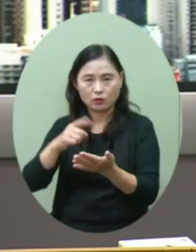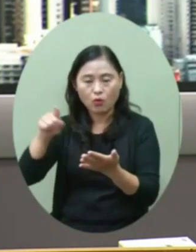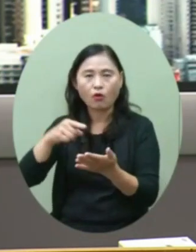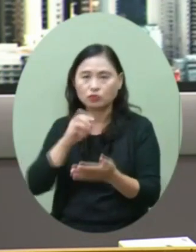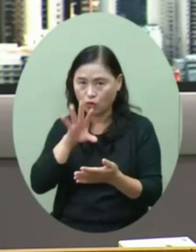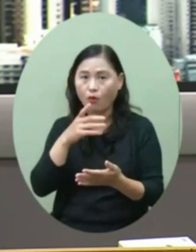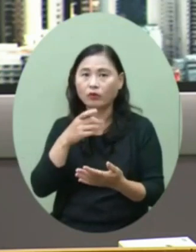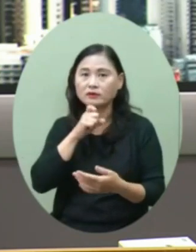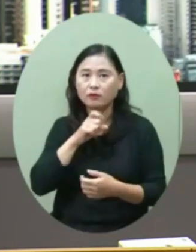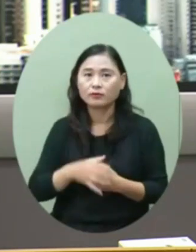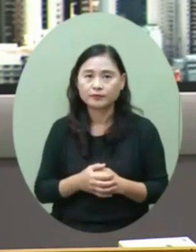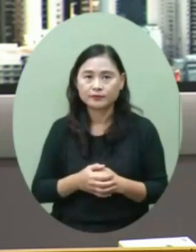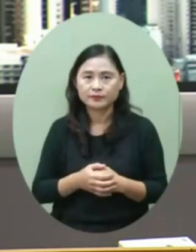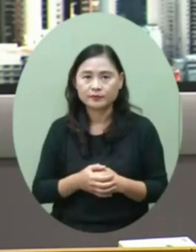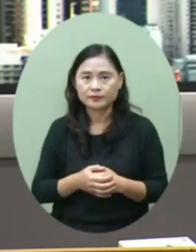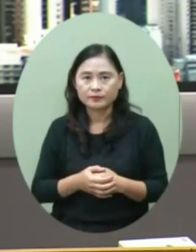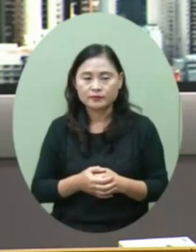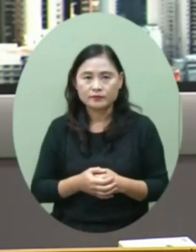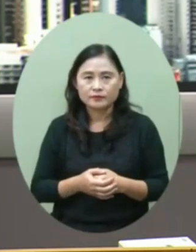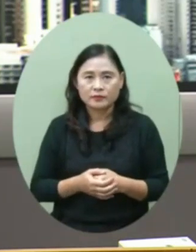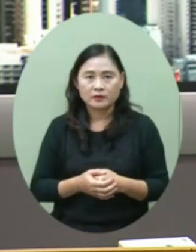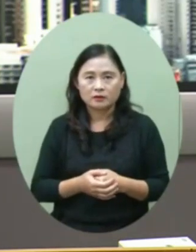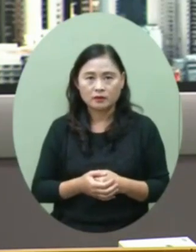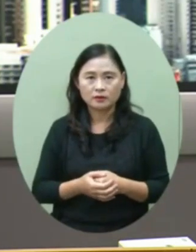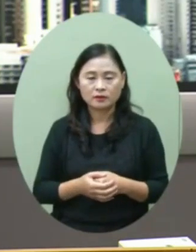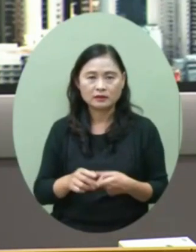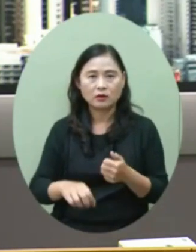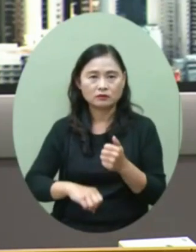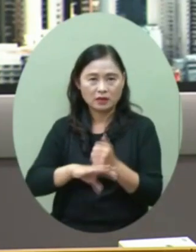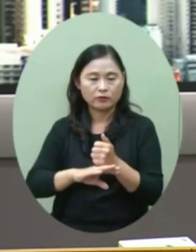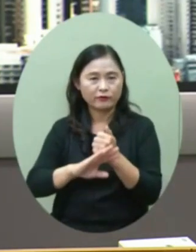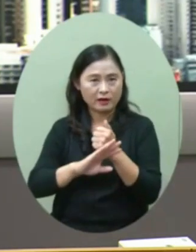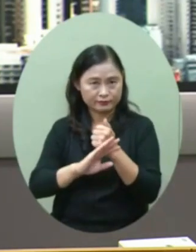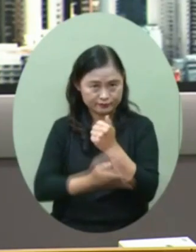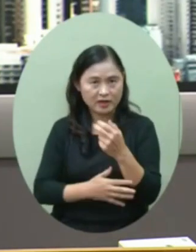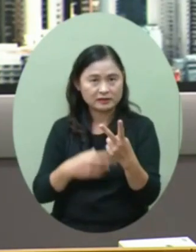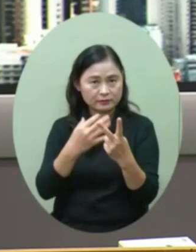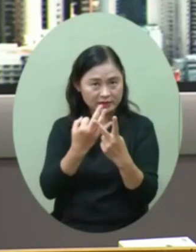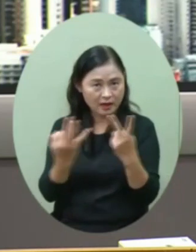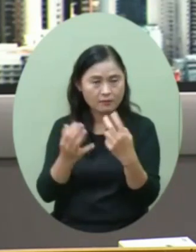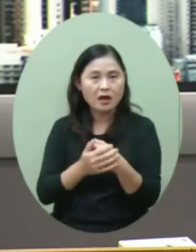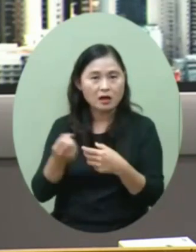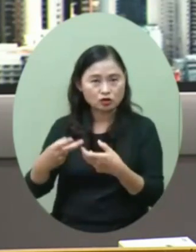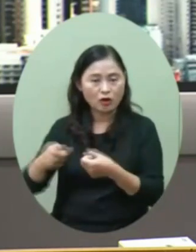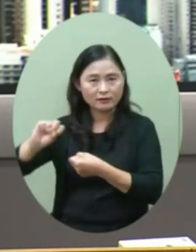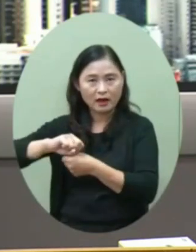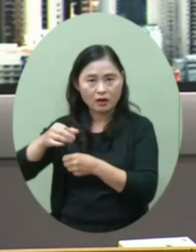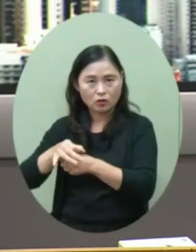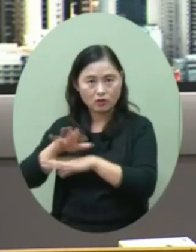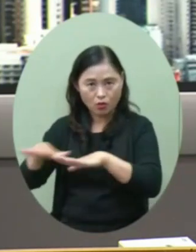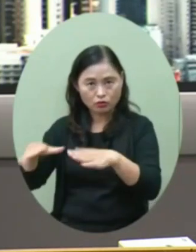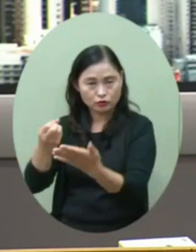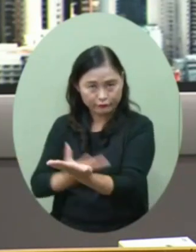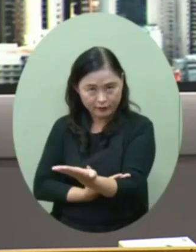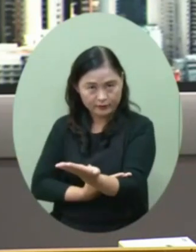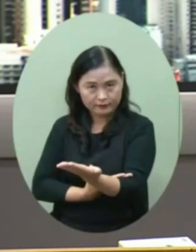entirely because there isn't a Basic Law 23 that there is now this national security law, and one should not jump to the conclusion